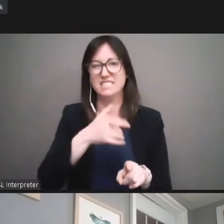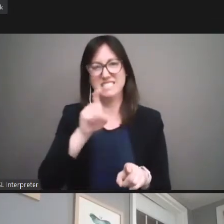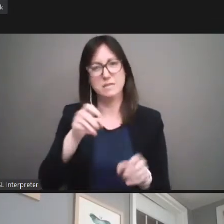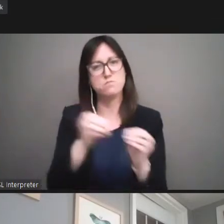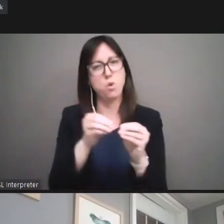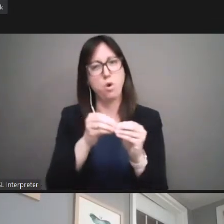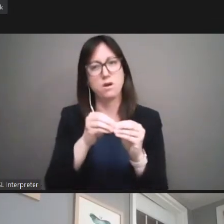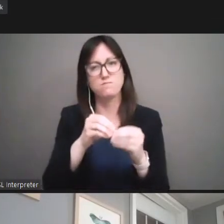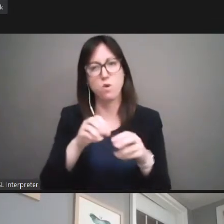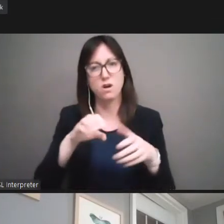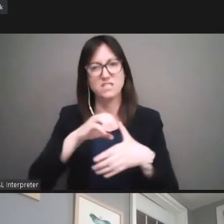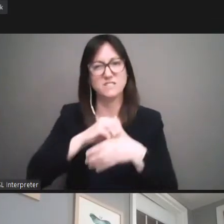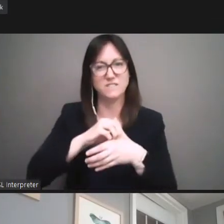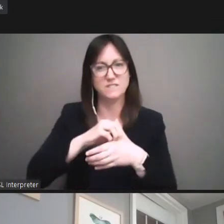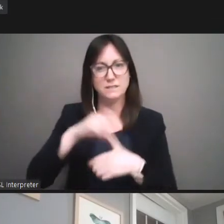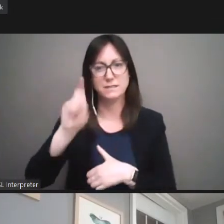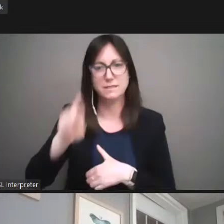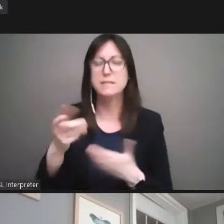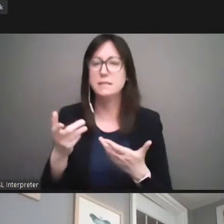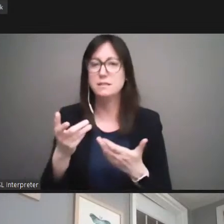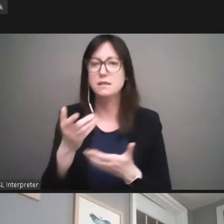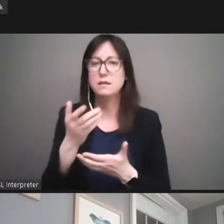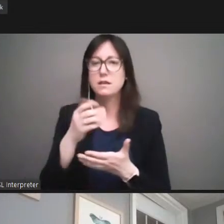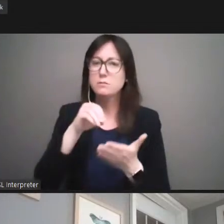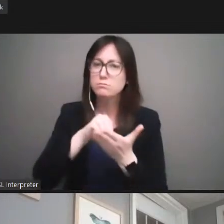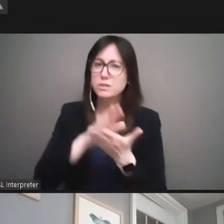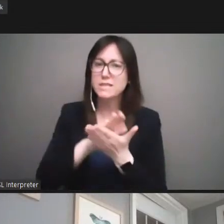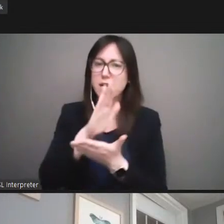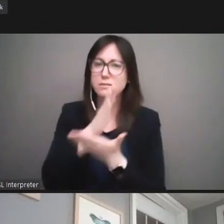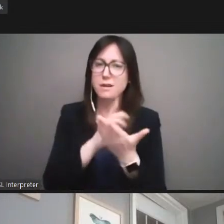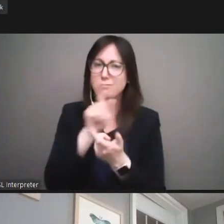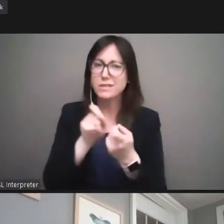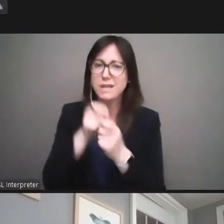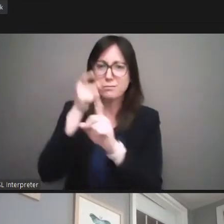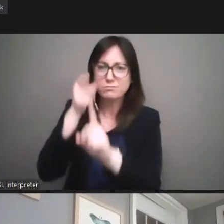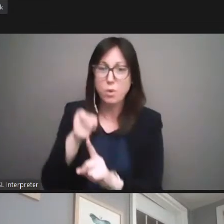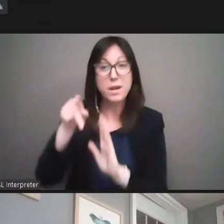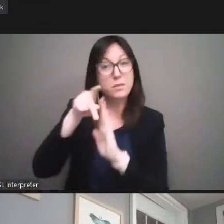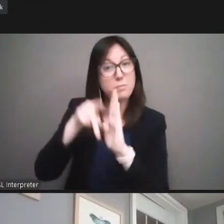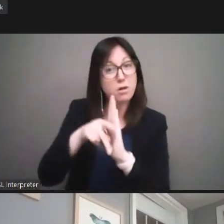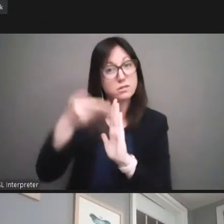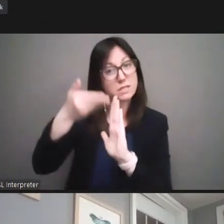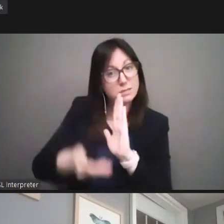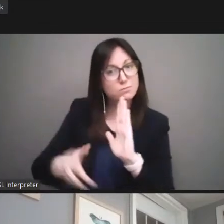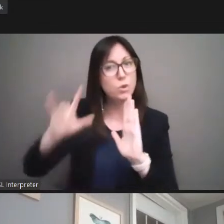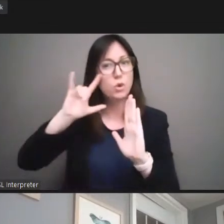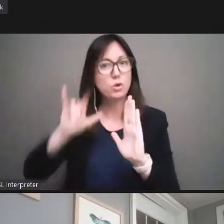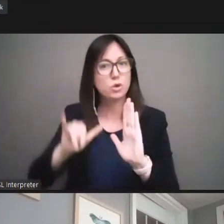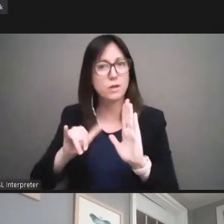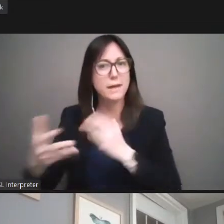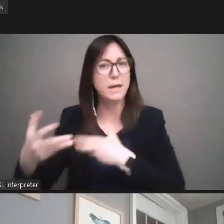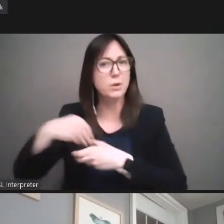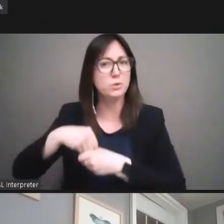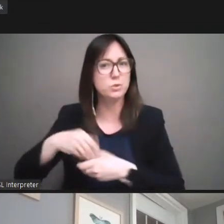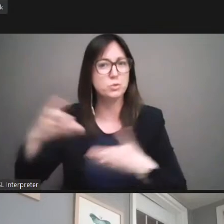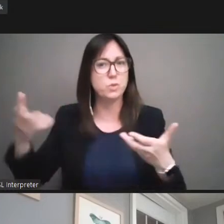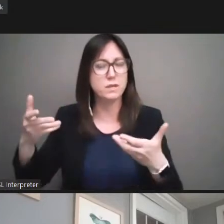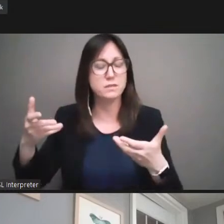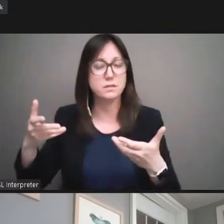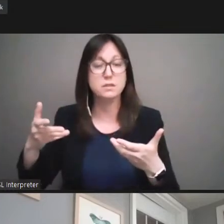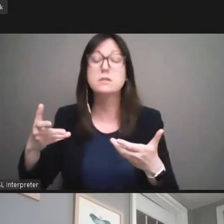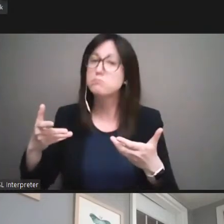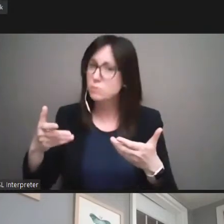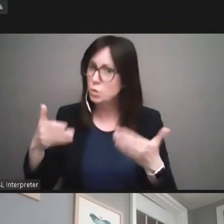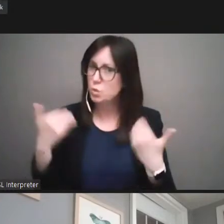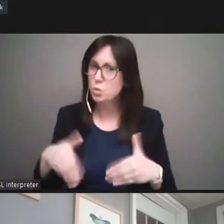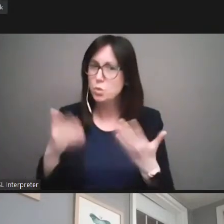that there was actual points made about what these policies would look like. And, meaningful consultation was